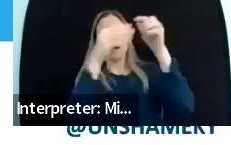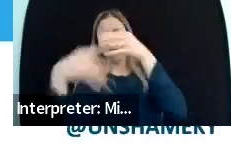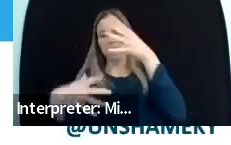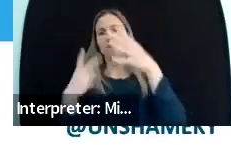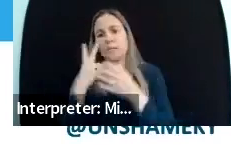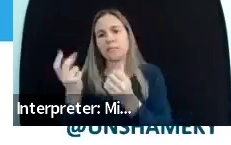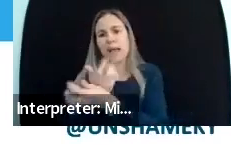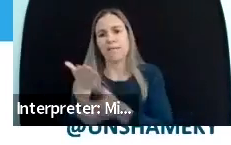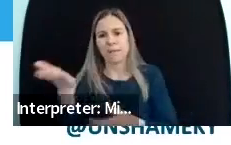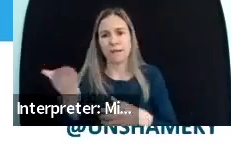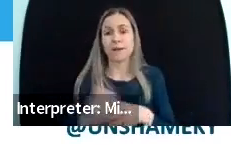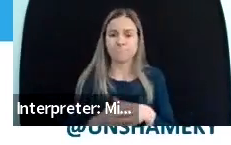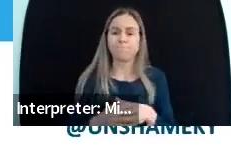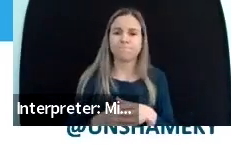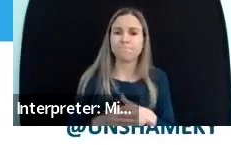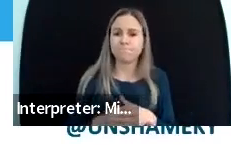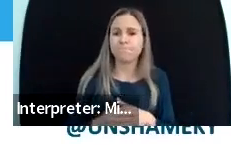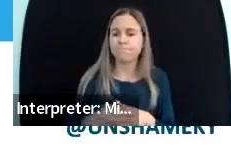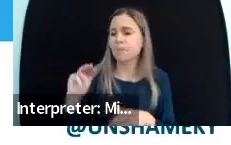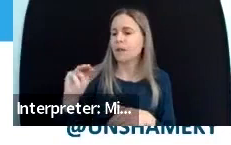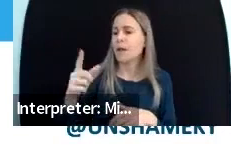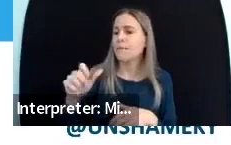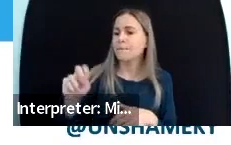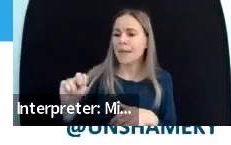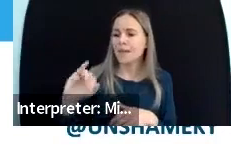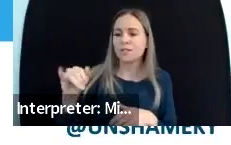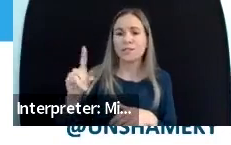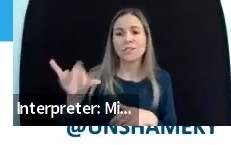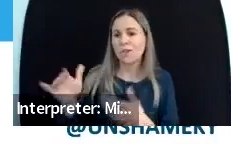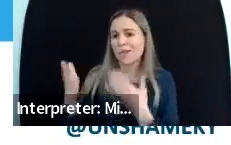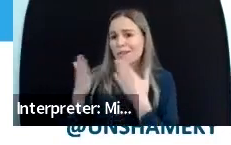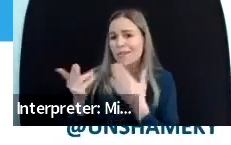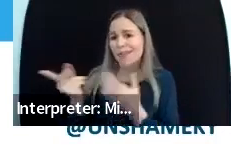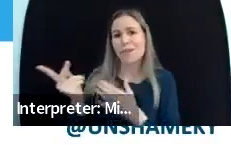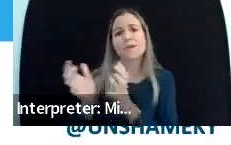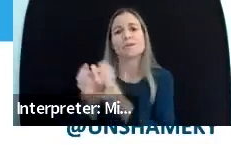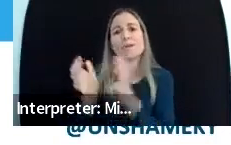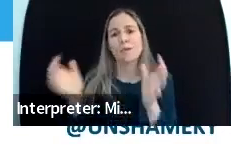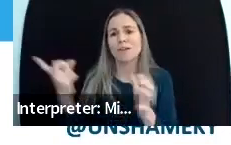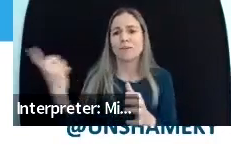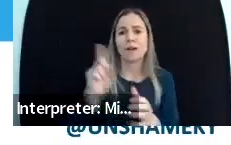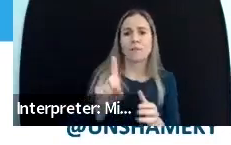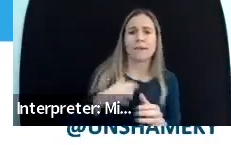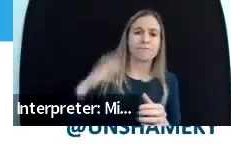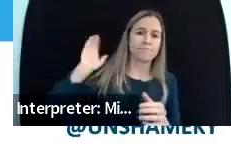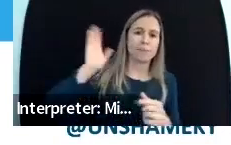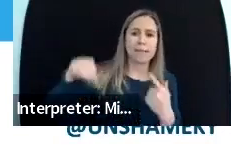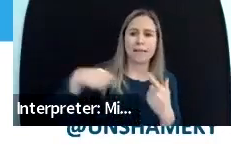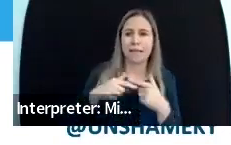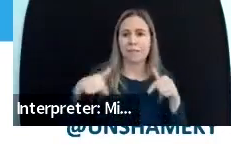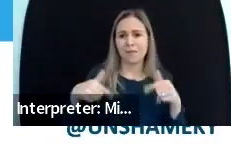So Megan, Jody, thank you very much for lending your expertise for this